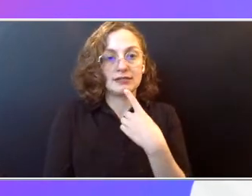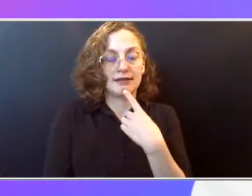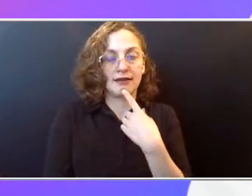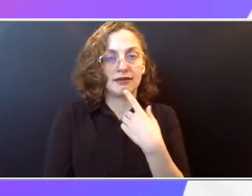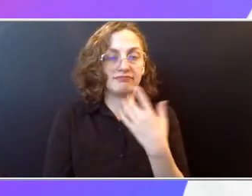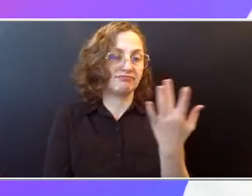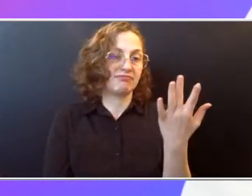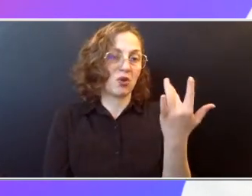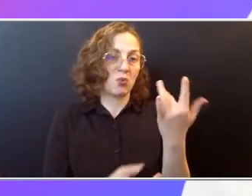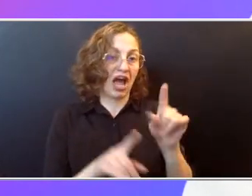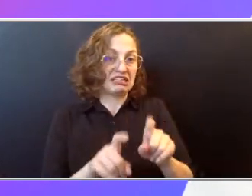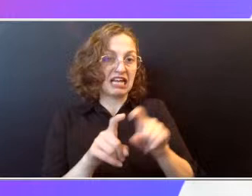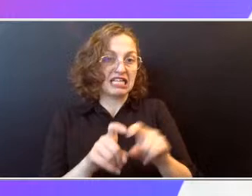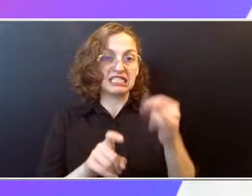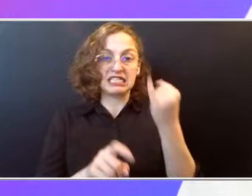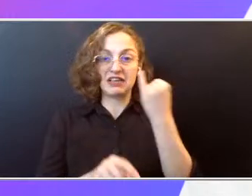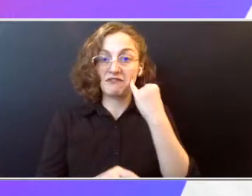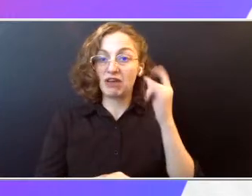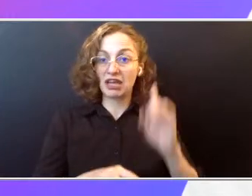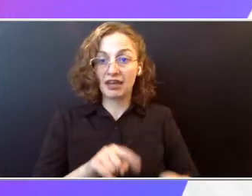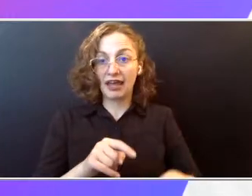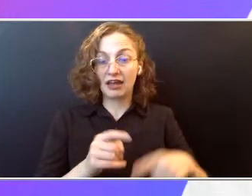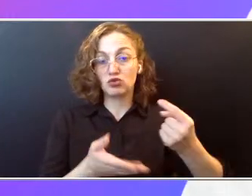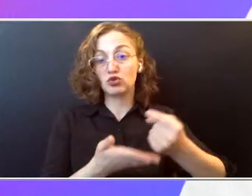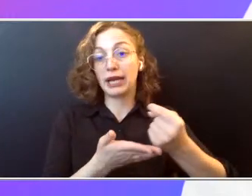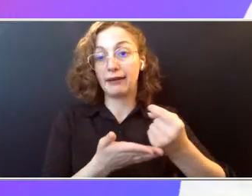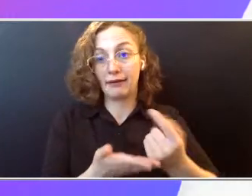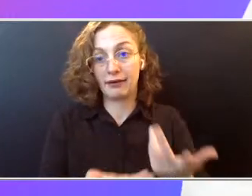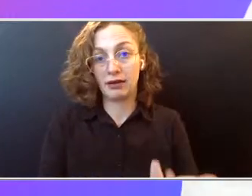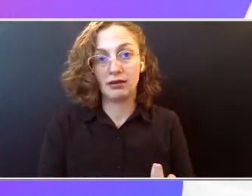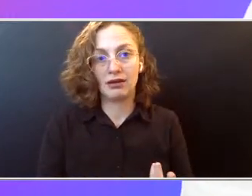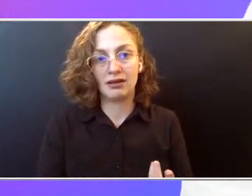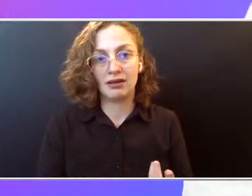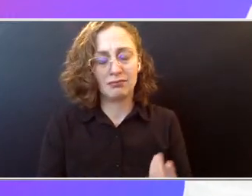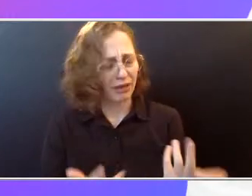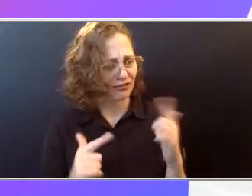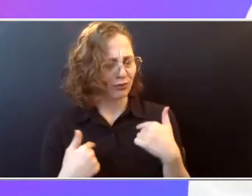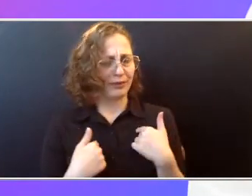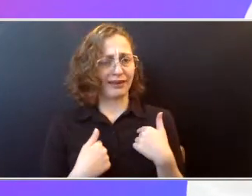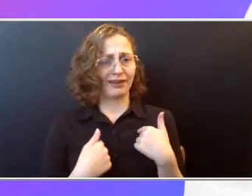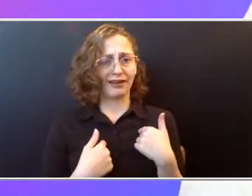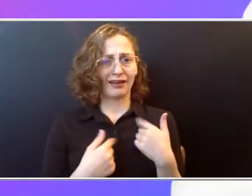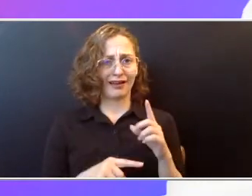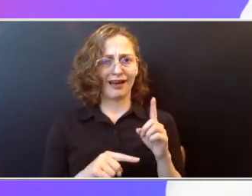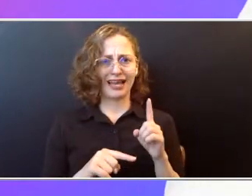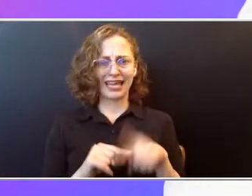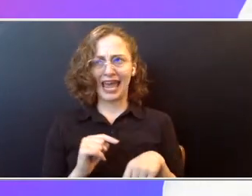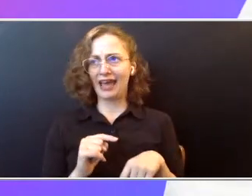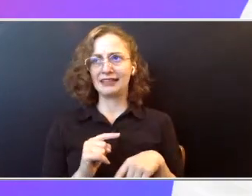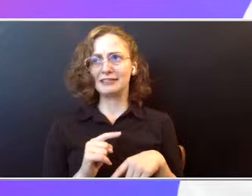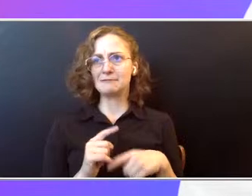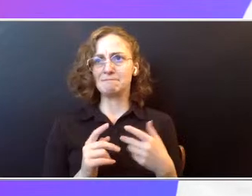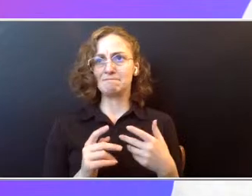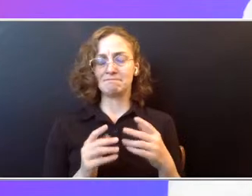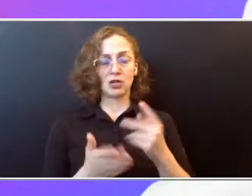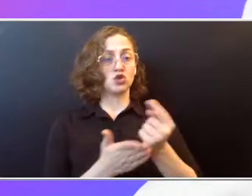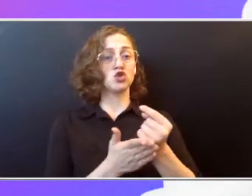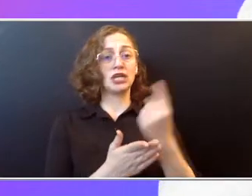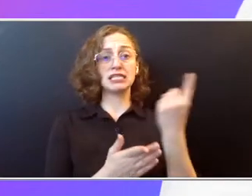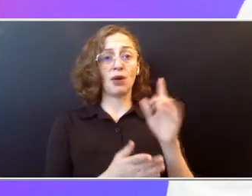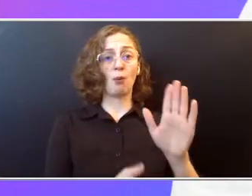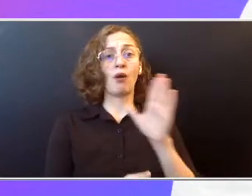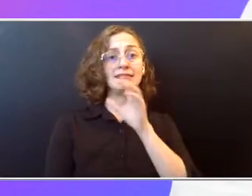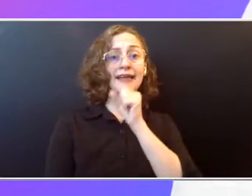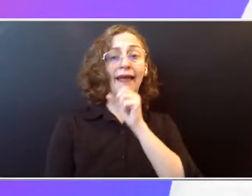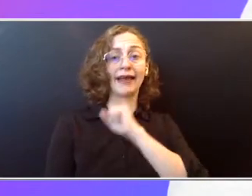to me, I can't do anything about anyone's age. Right. But I want to know what their age is, because if someone at 25 compared to 65, the latter has a higher